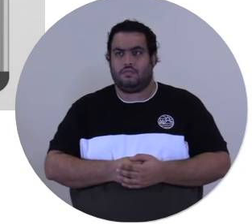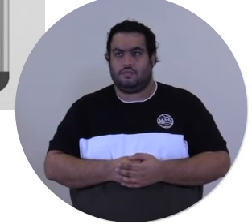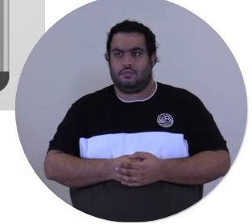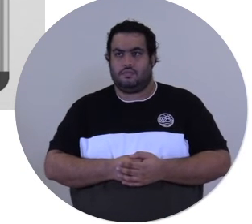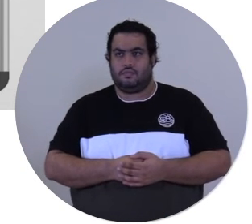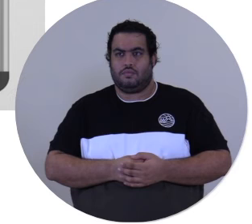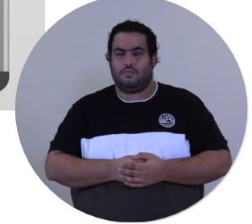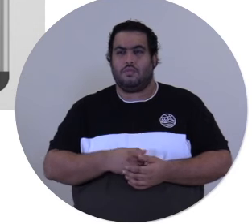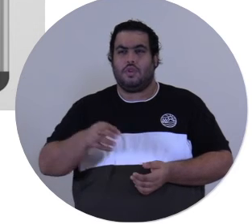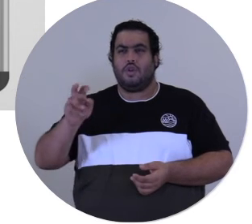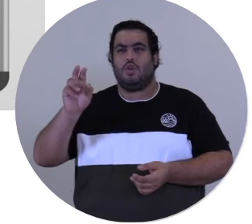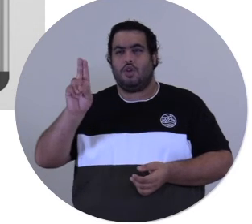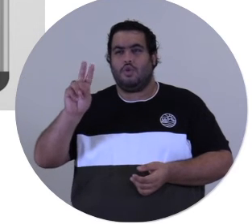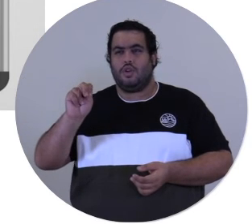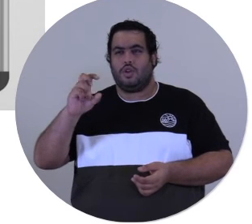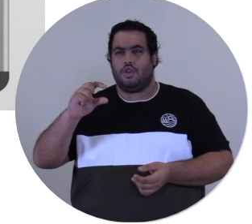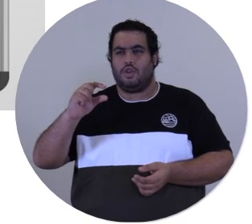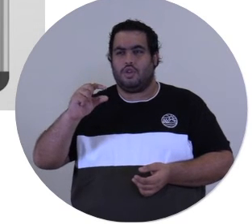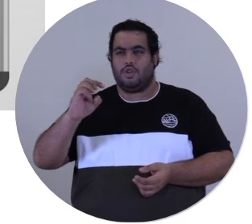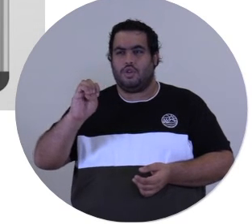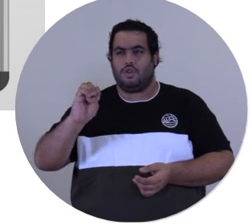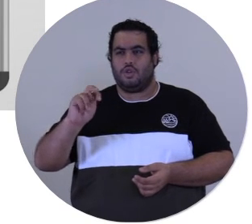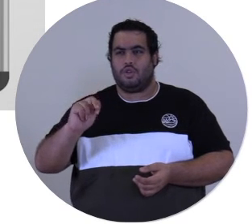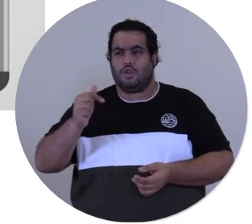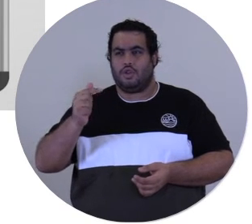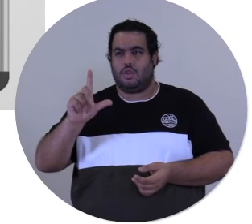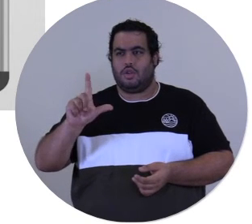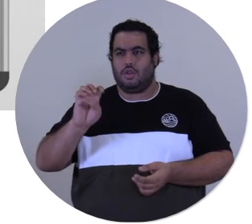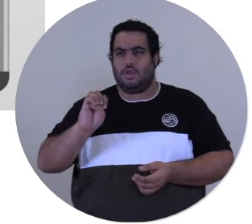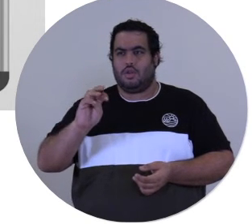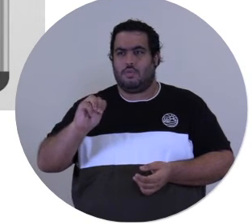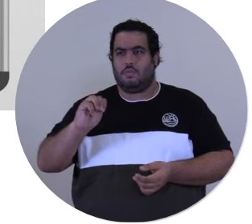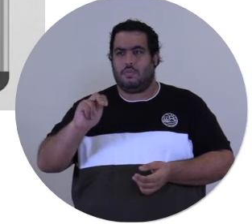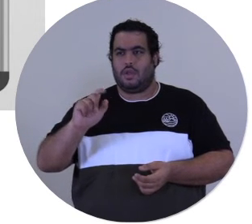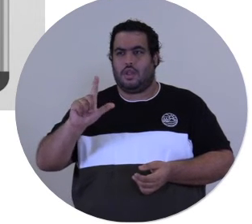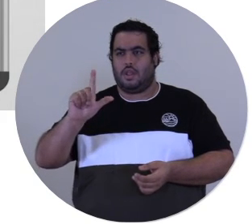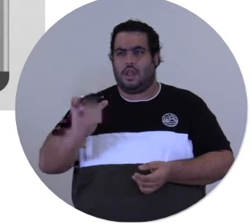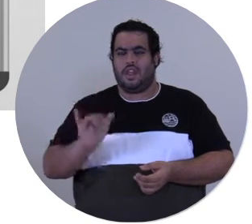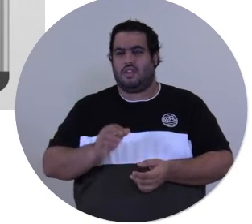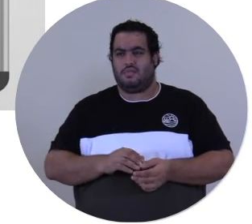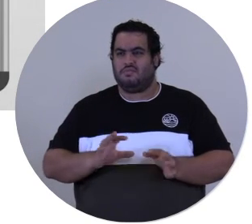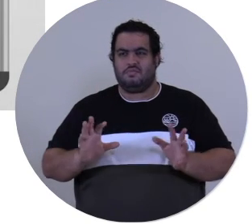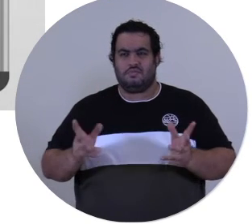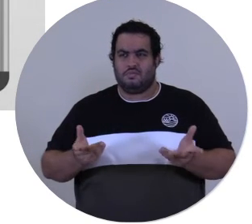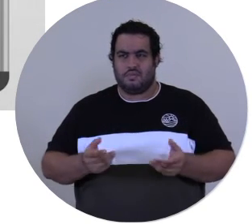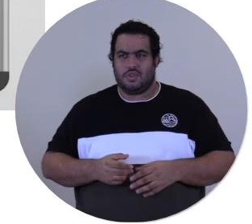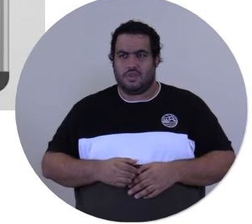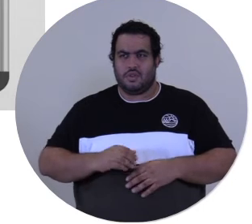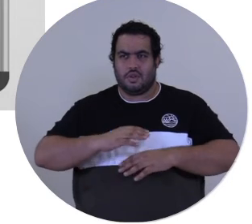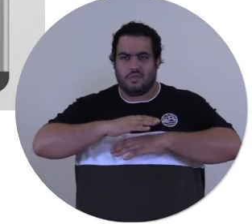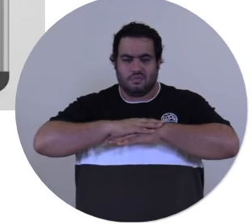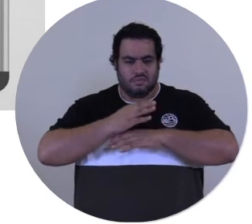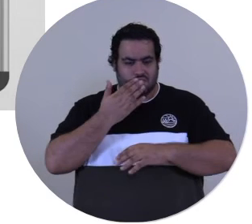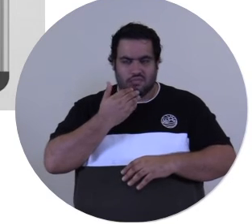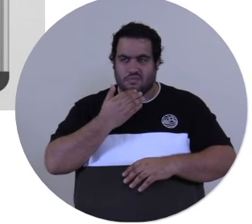Ungentlemanly means dishonorable, not good behavior. Example, the player was